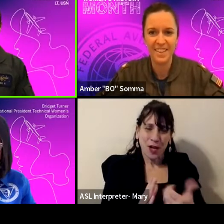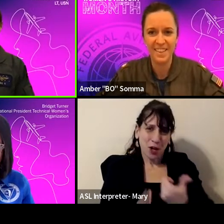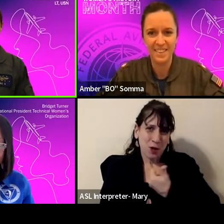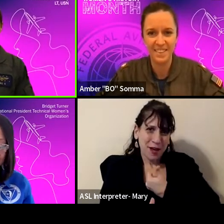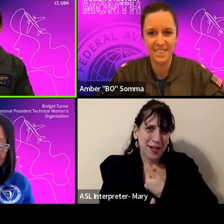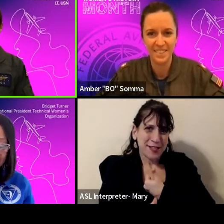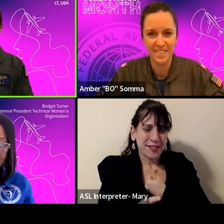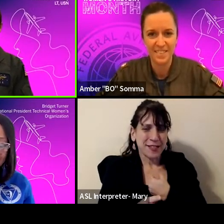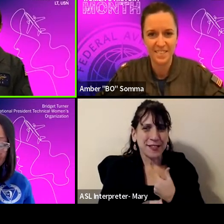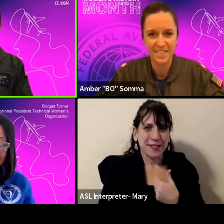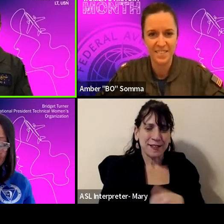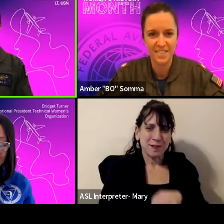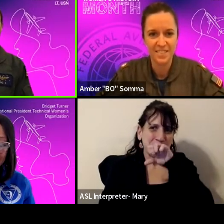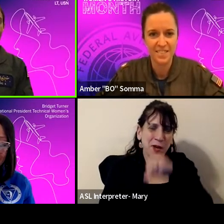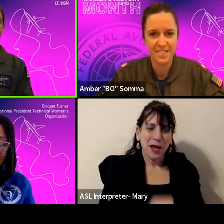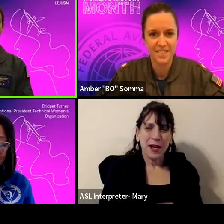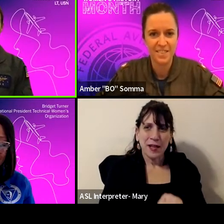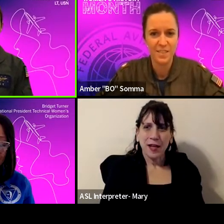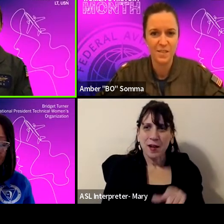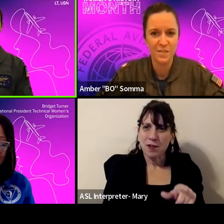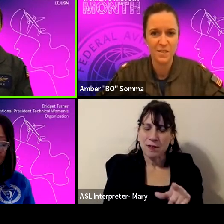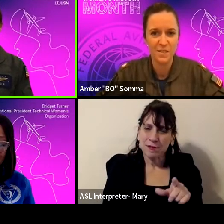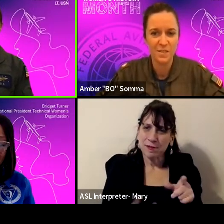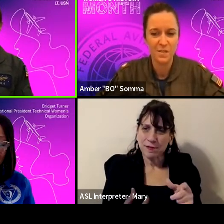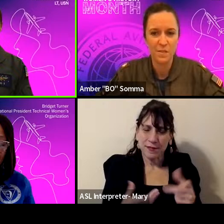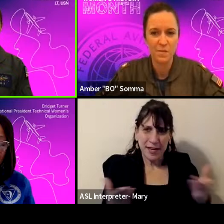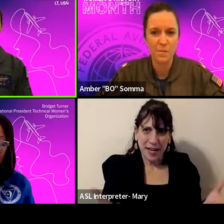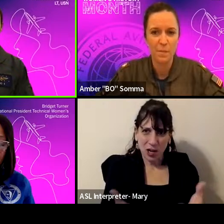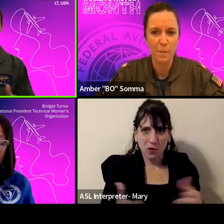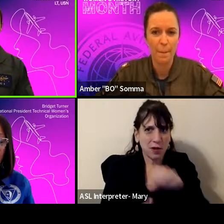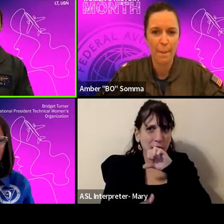love talking about it. And I really think that